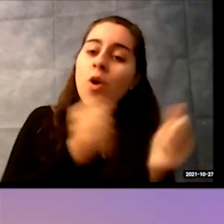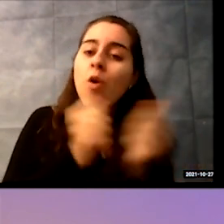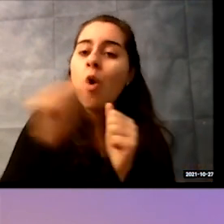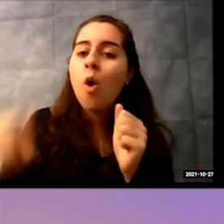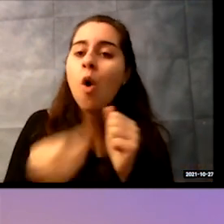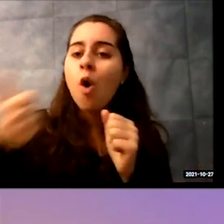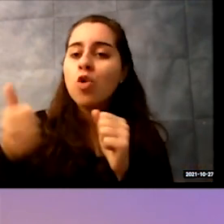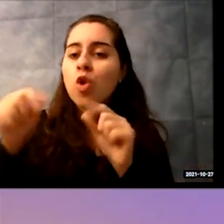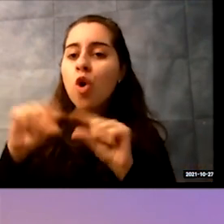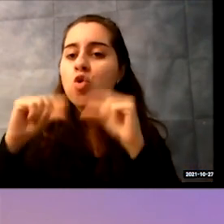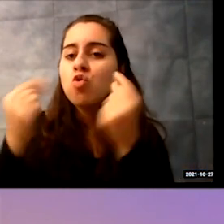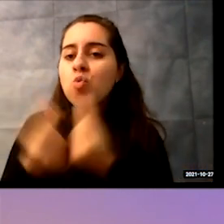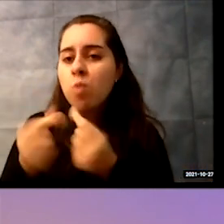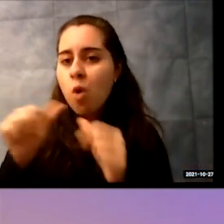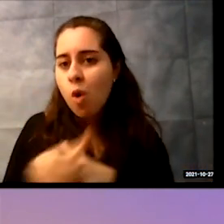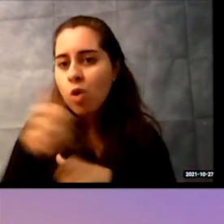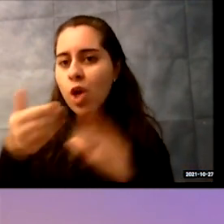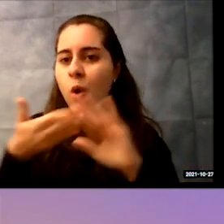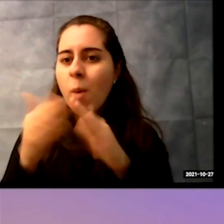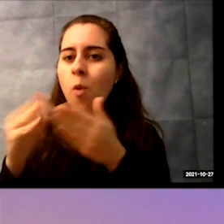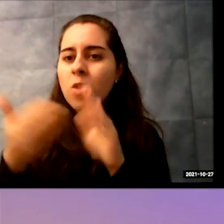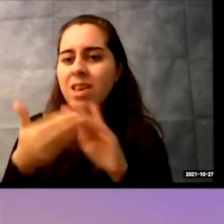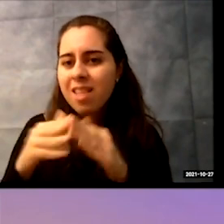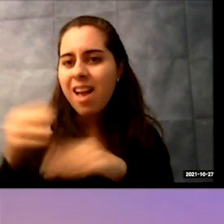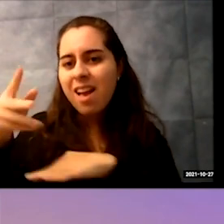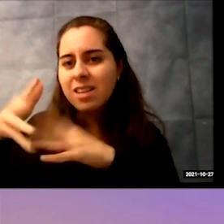urgent question now than ever. So thank you so